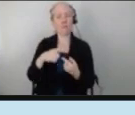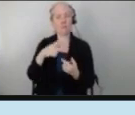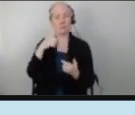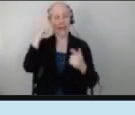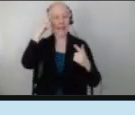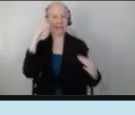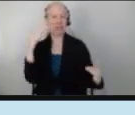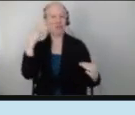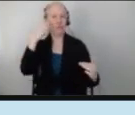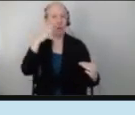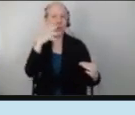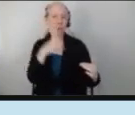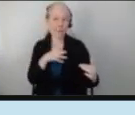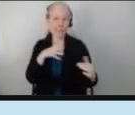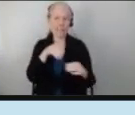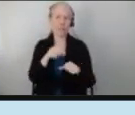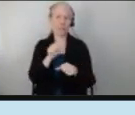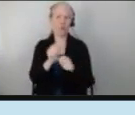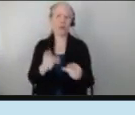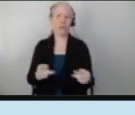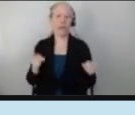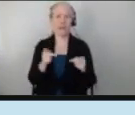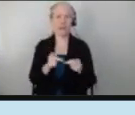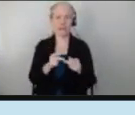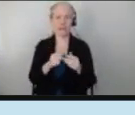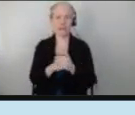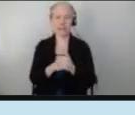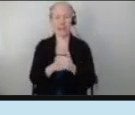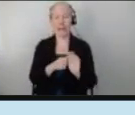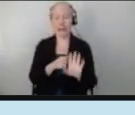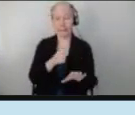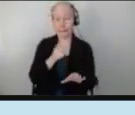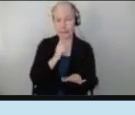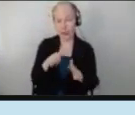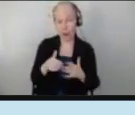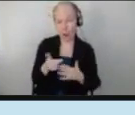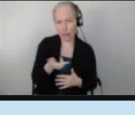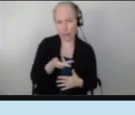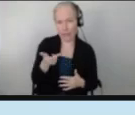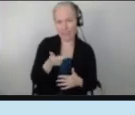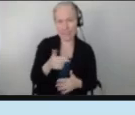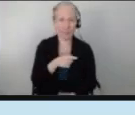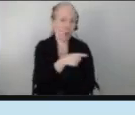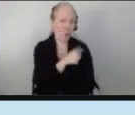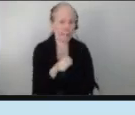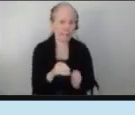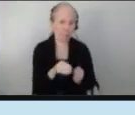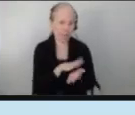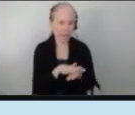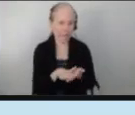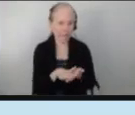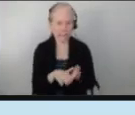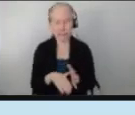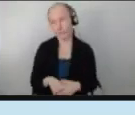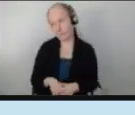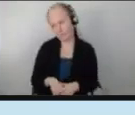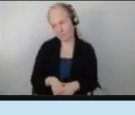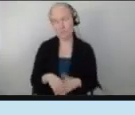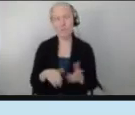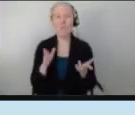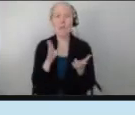workplace? I'm sure, like, I bet all three of us here have been told to be nicer at some point in our life.